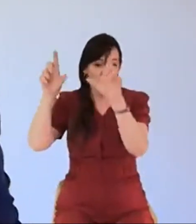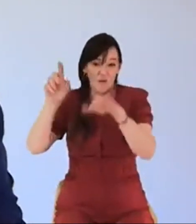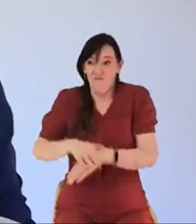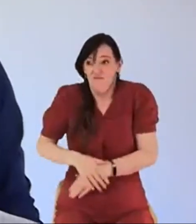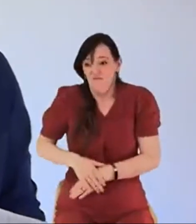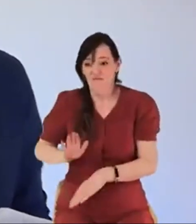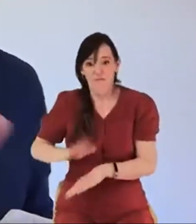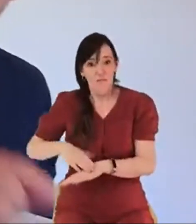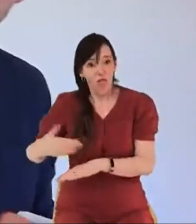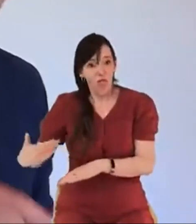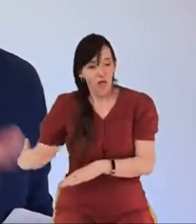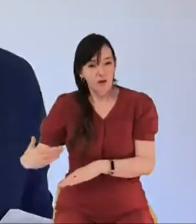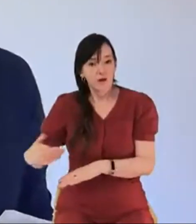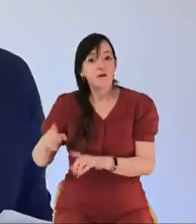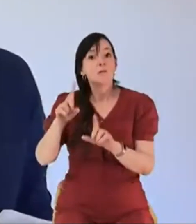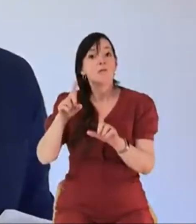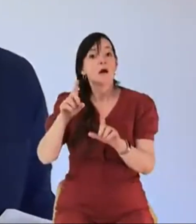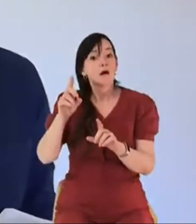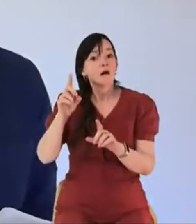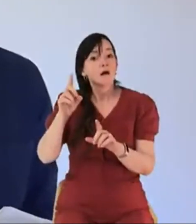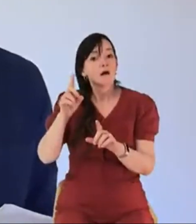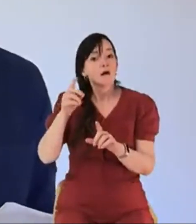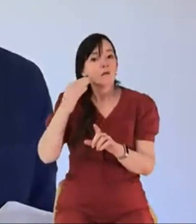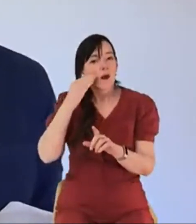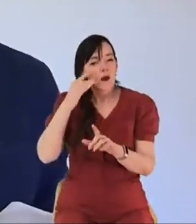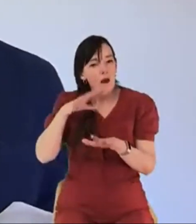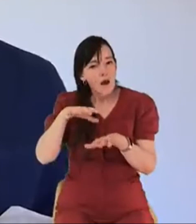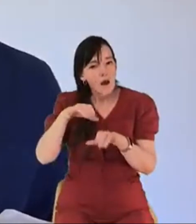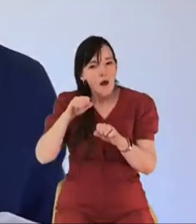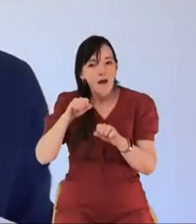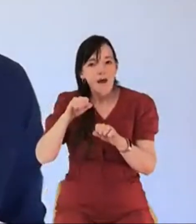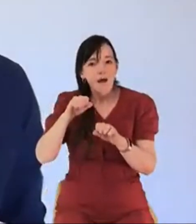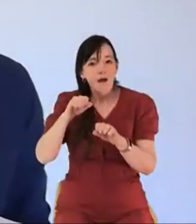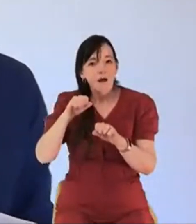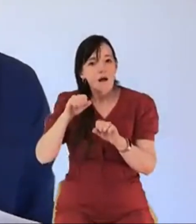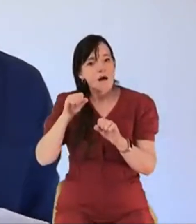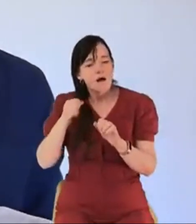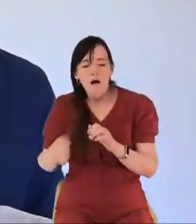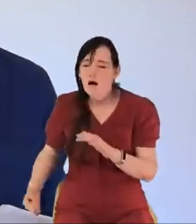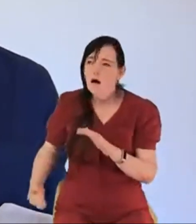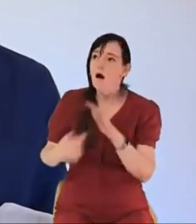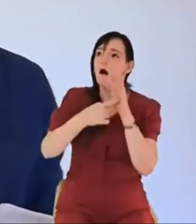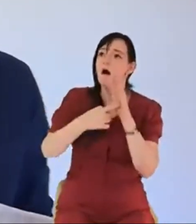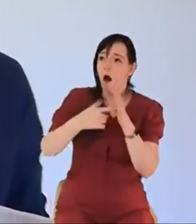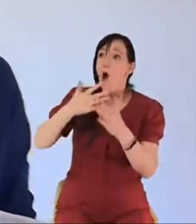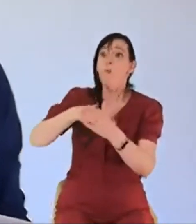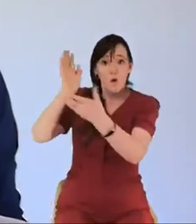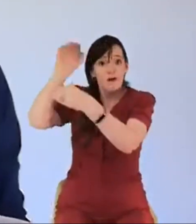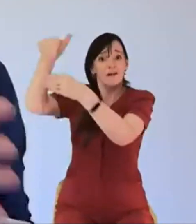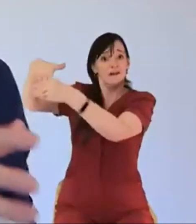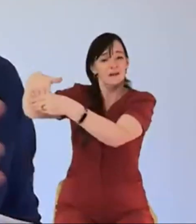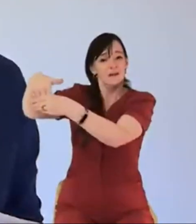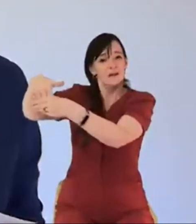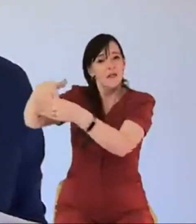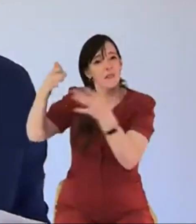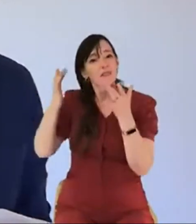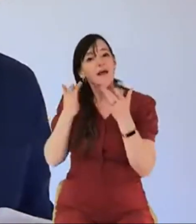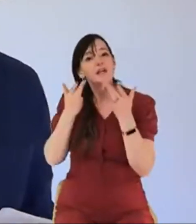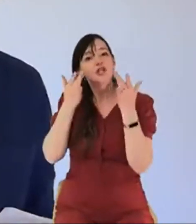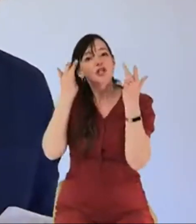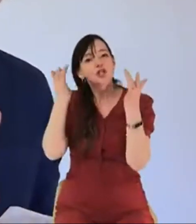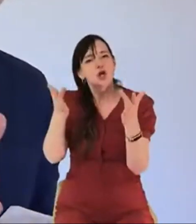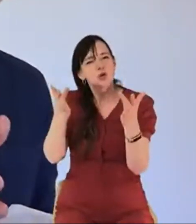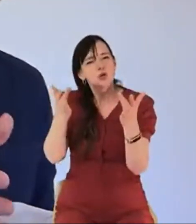that today you care you want to be there shows that something in your